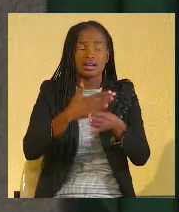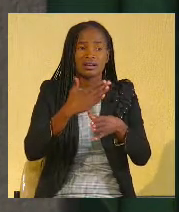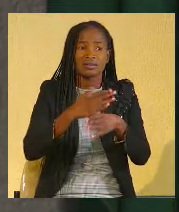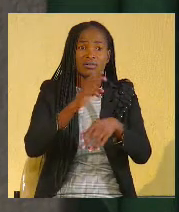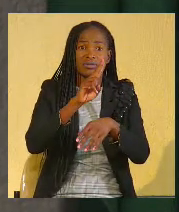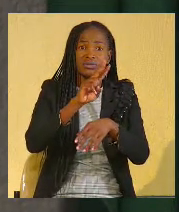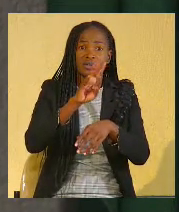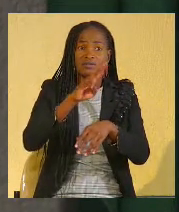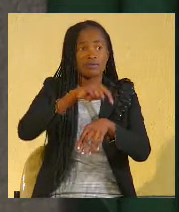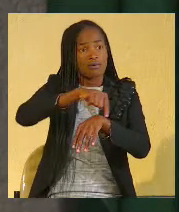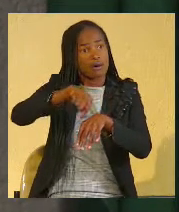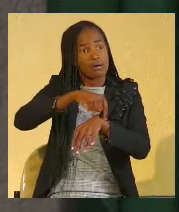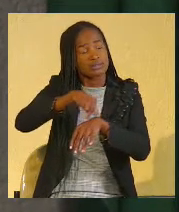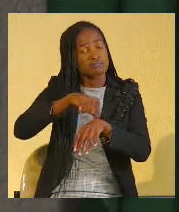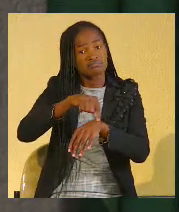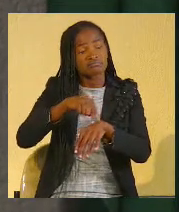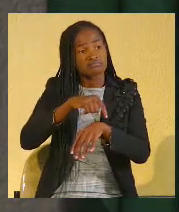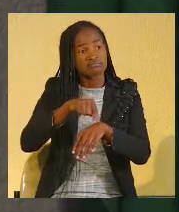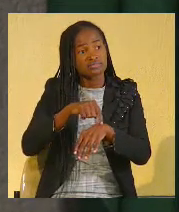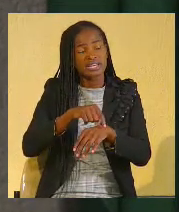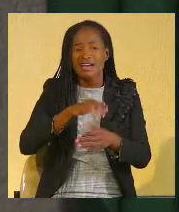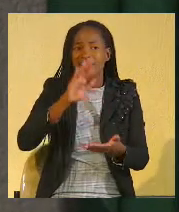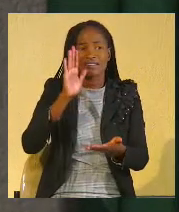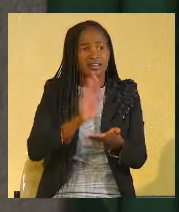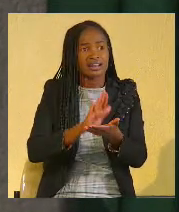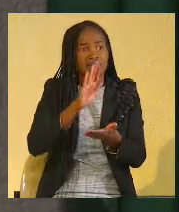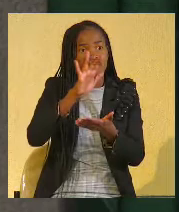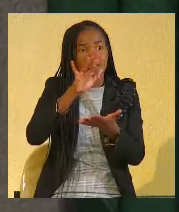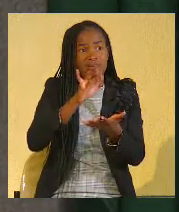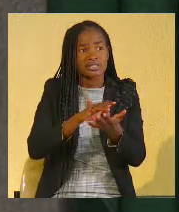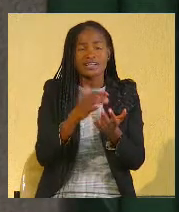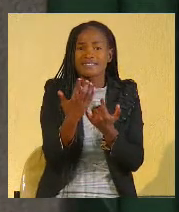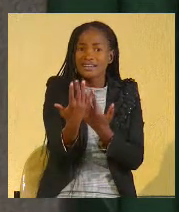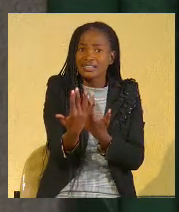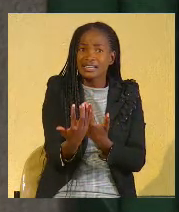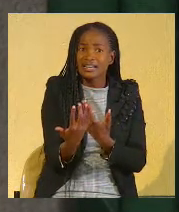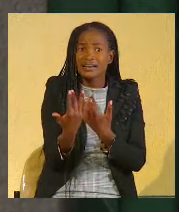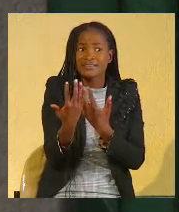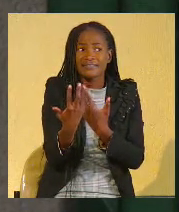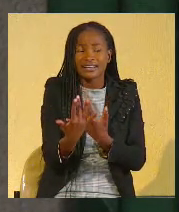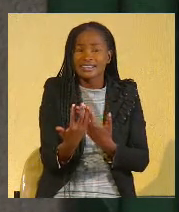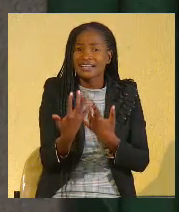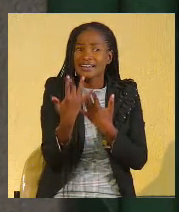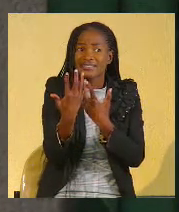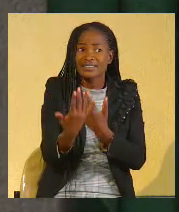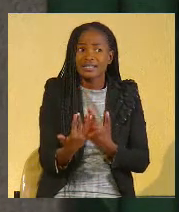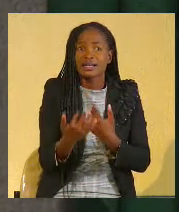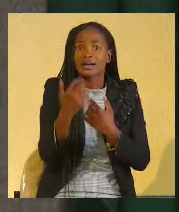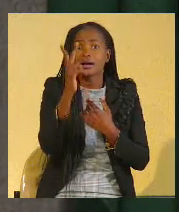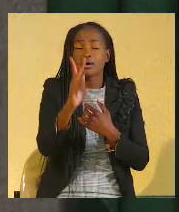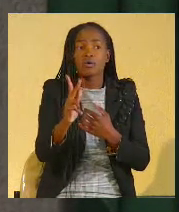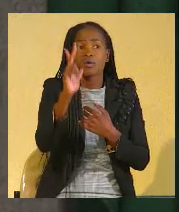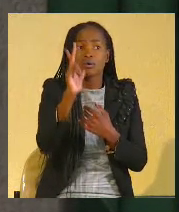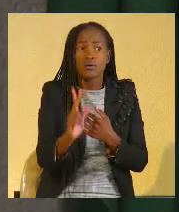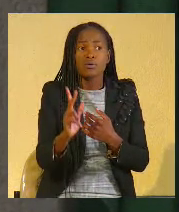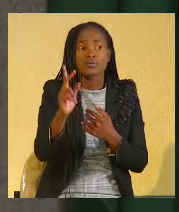hours. In other words, they stay there anytime, every time, answering to